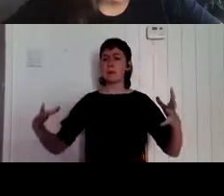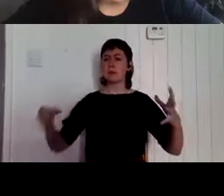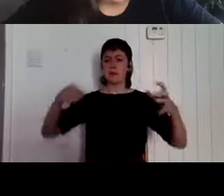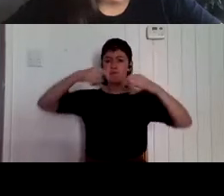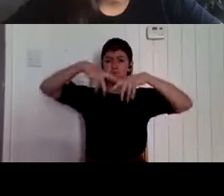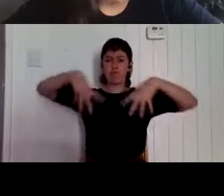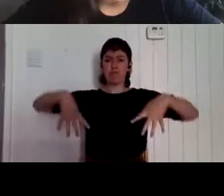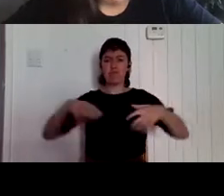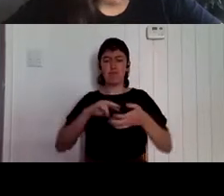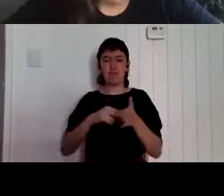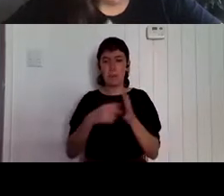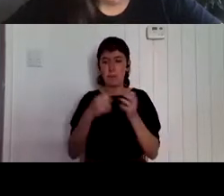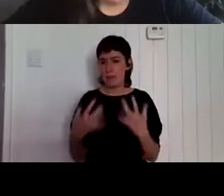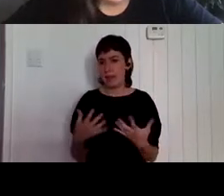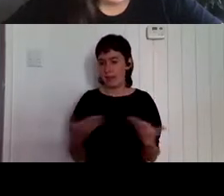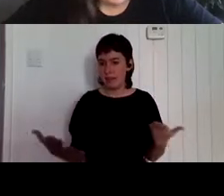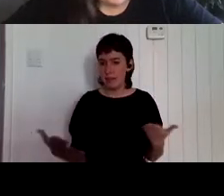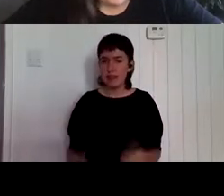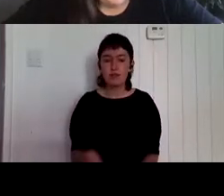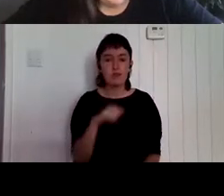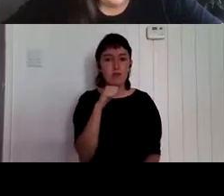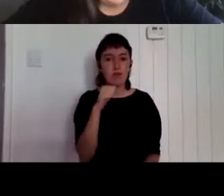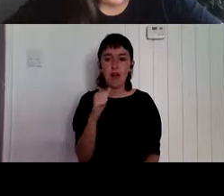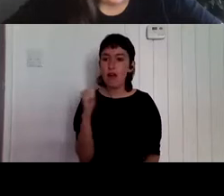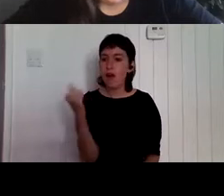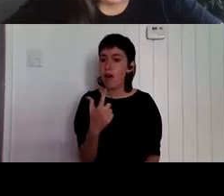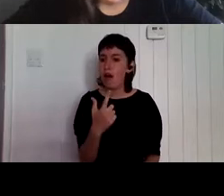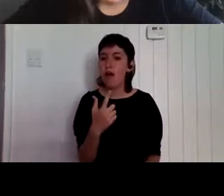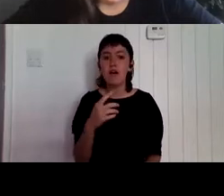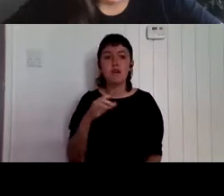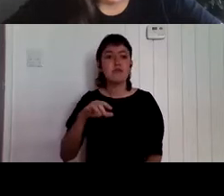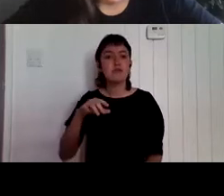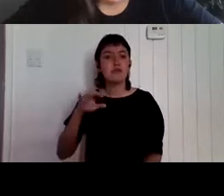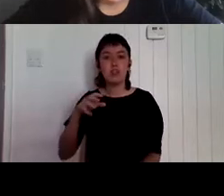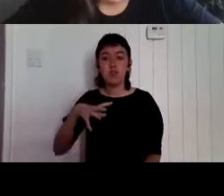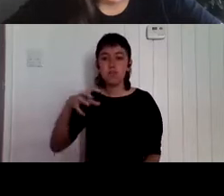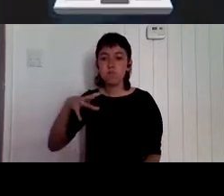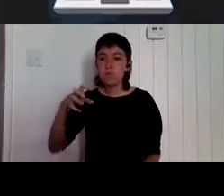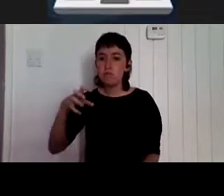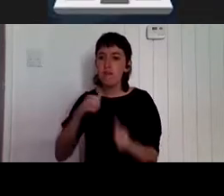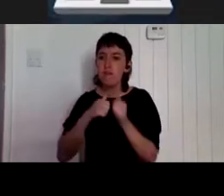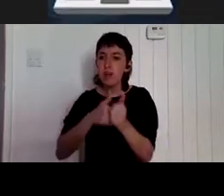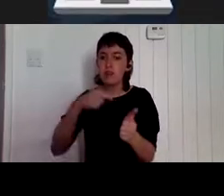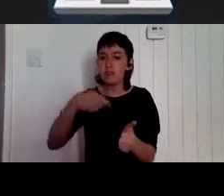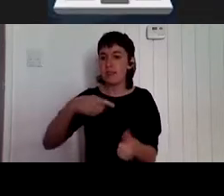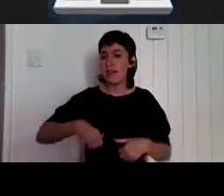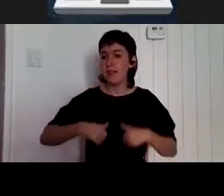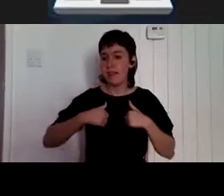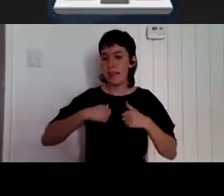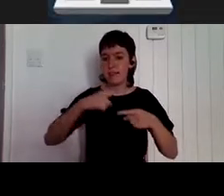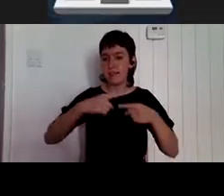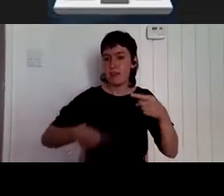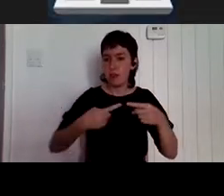jellyfish. Not all jellyfish follow this life cycle. But a handful do. And when we talk about